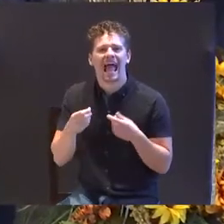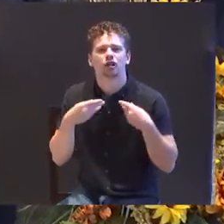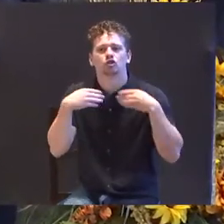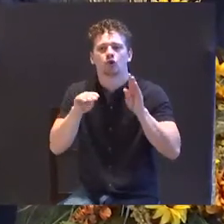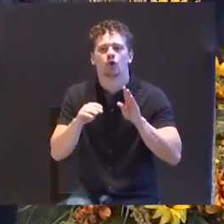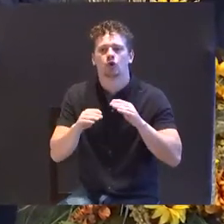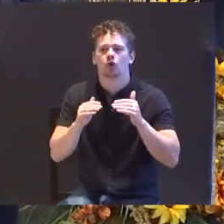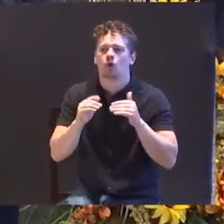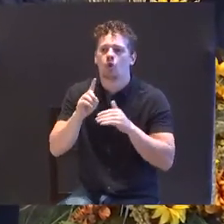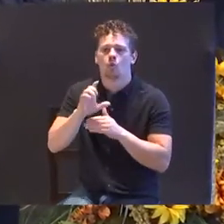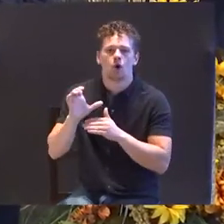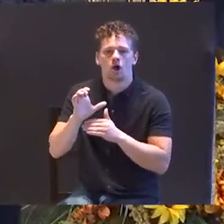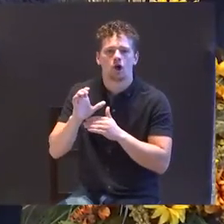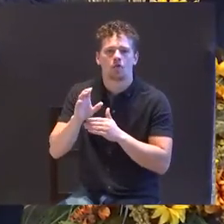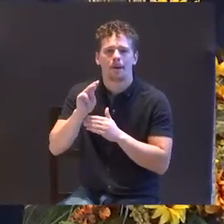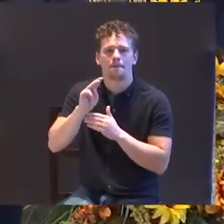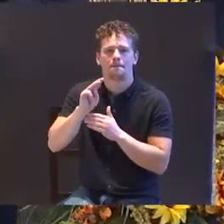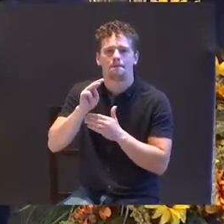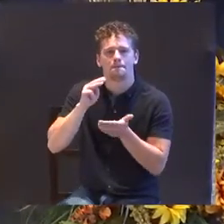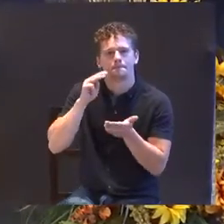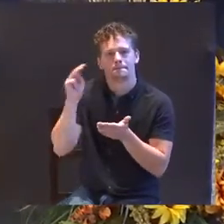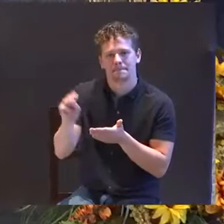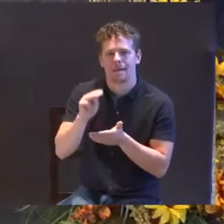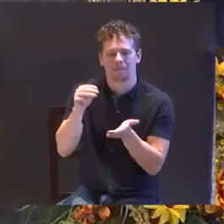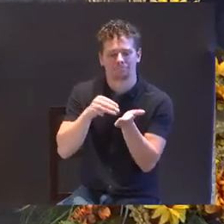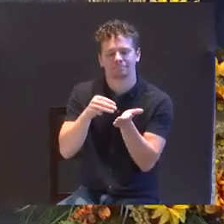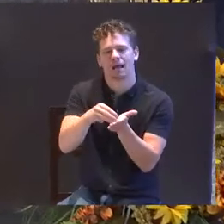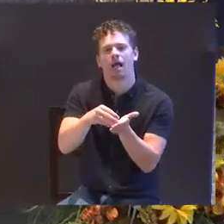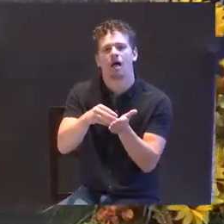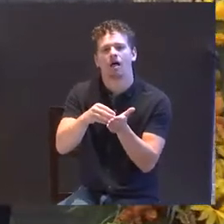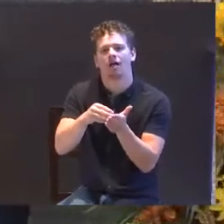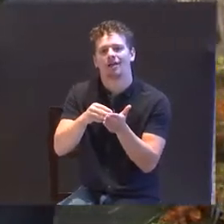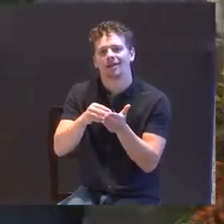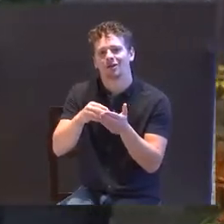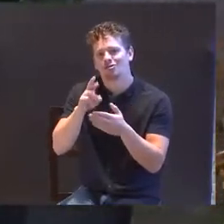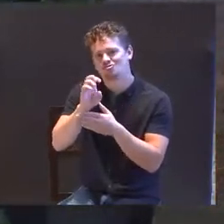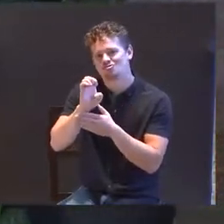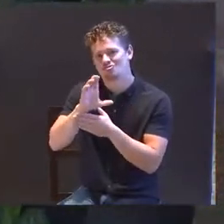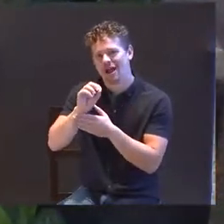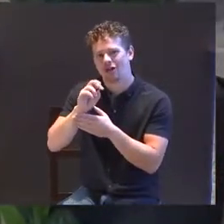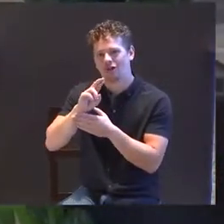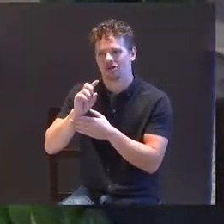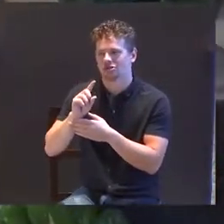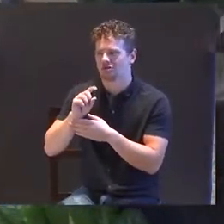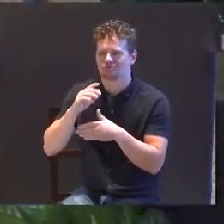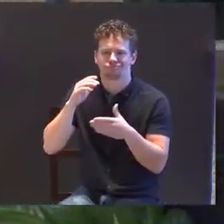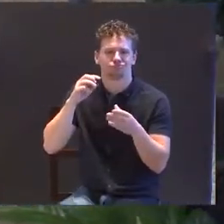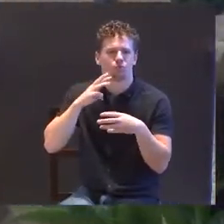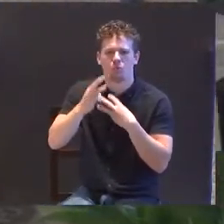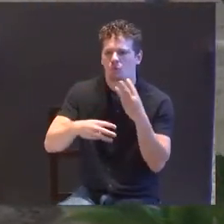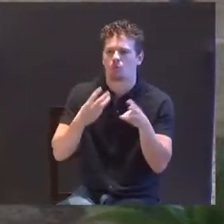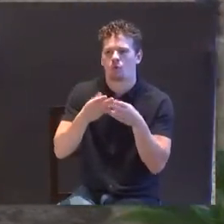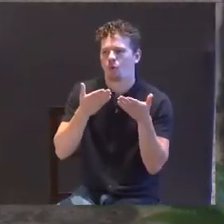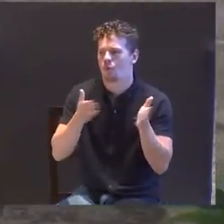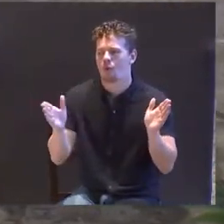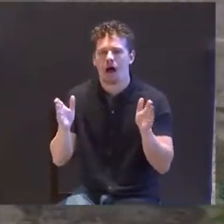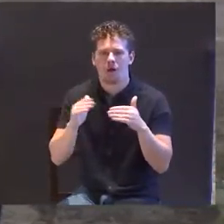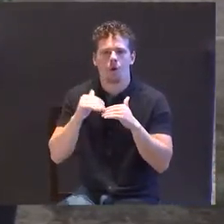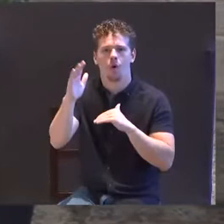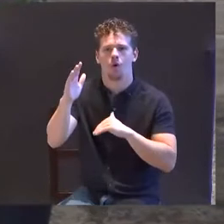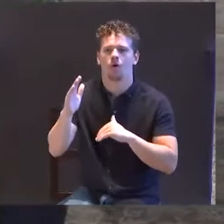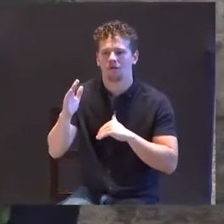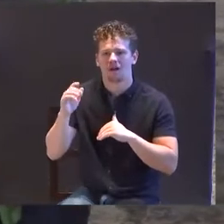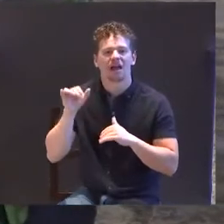million records worldwide. The song that we just shed a little light was truly a tribute to Dr. King.